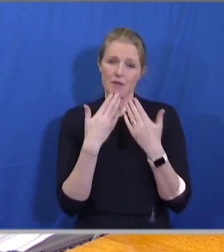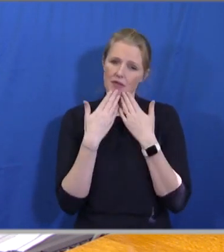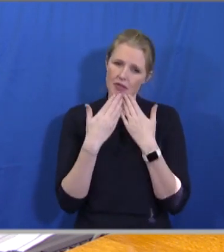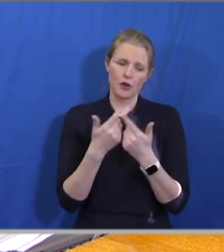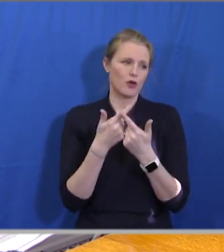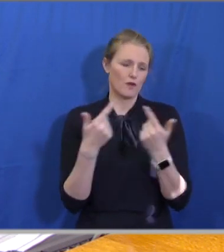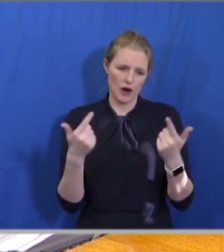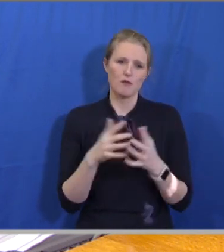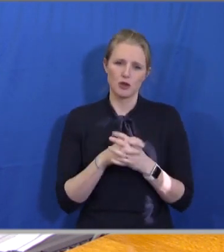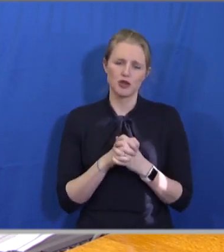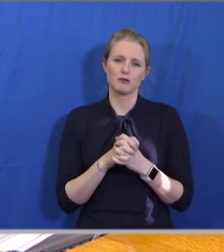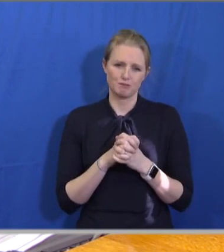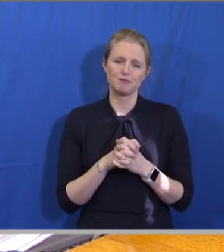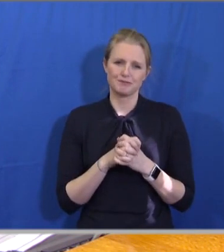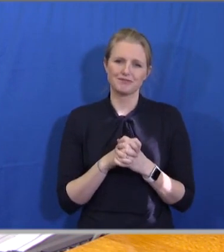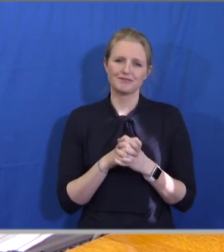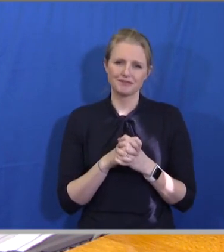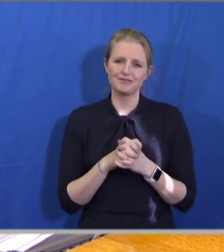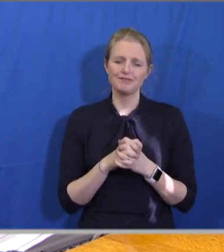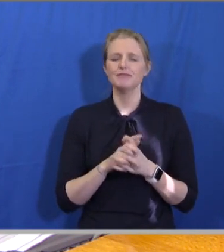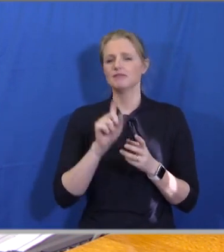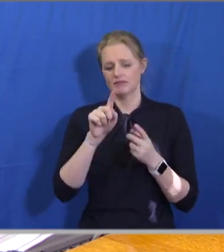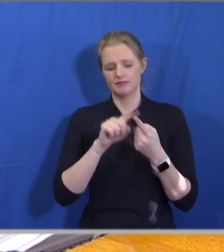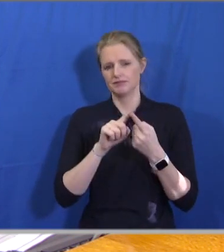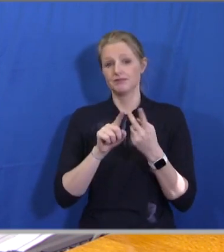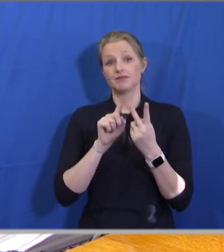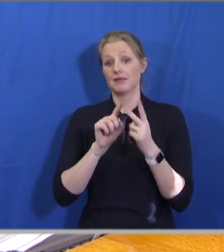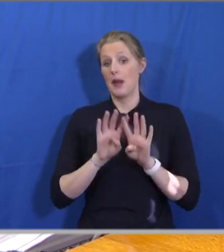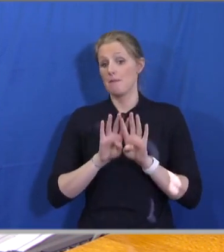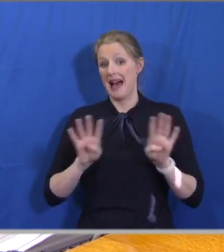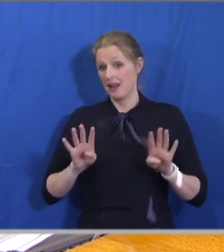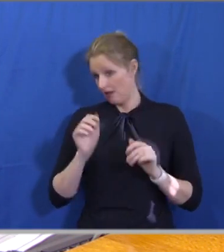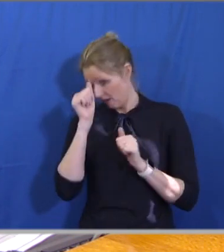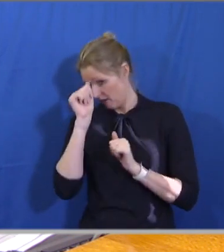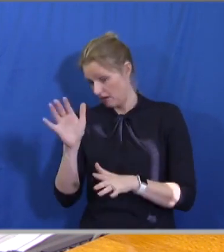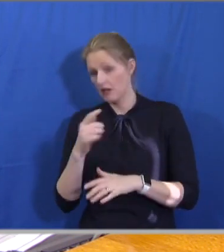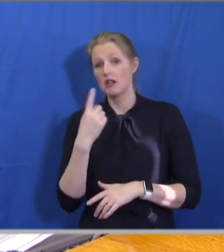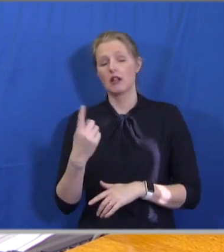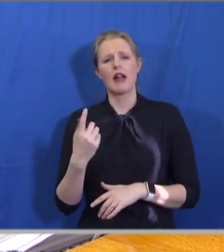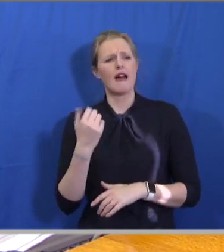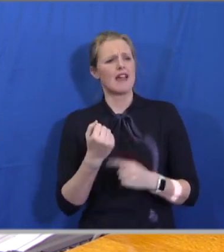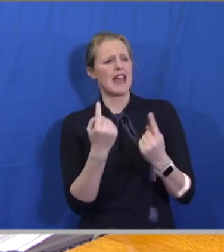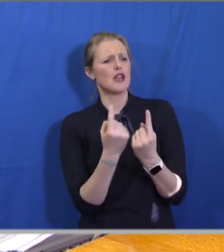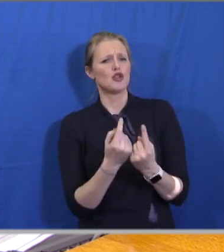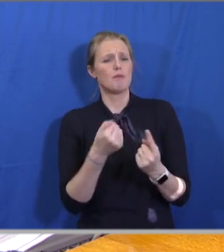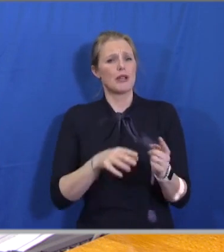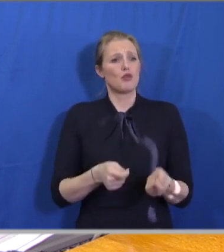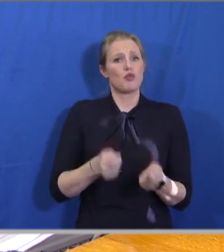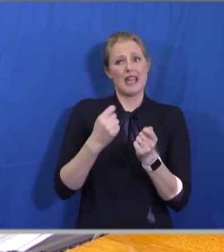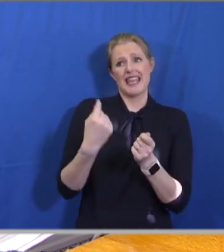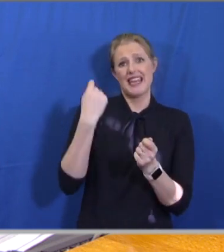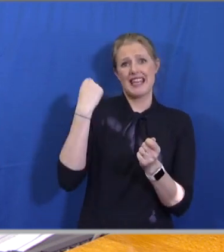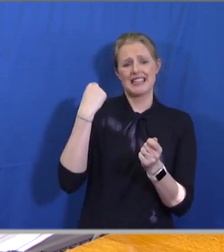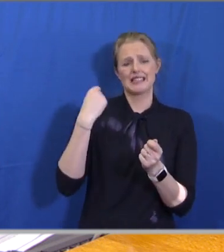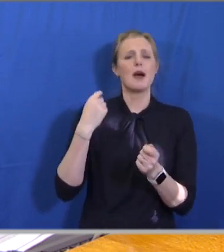in examining the evidence. The other thing is that I want to say to the panel is, if you're picking up on an issue that was raised that the Minister indicated, please